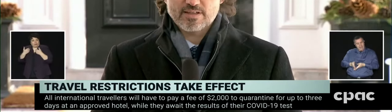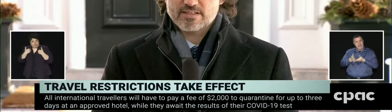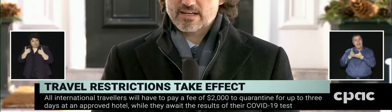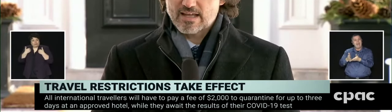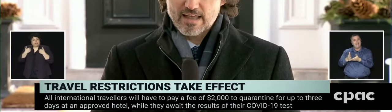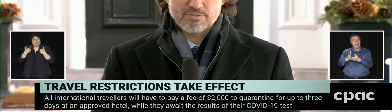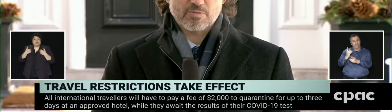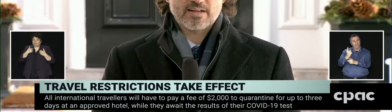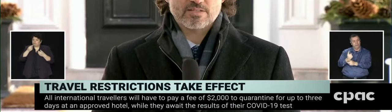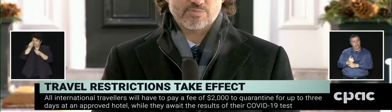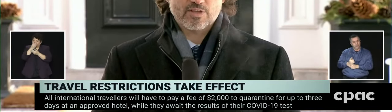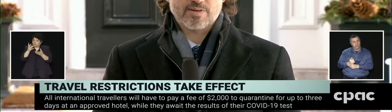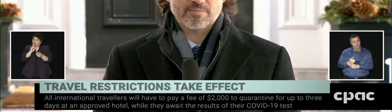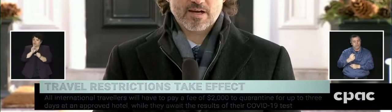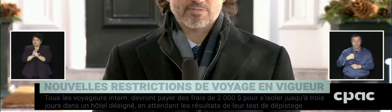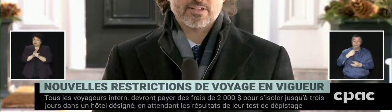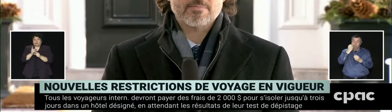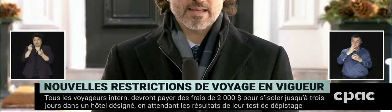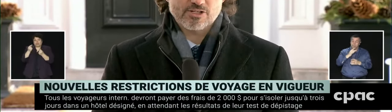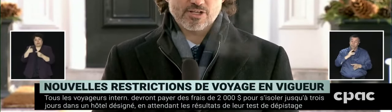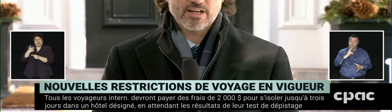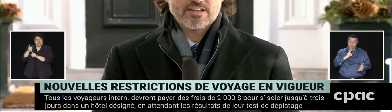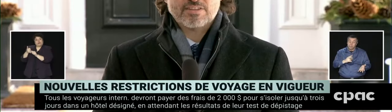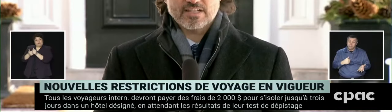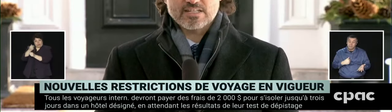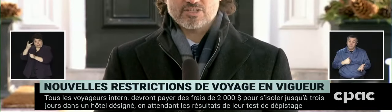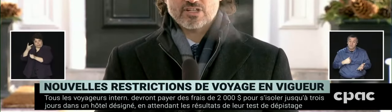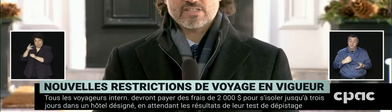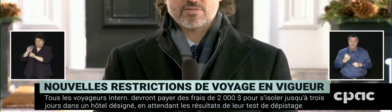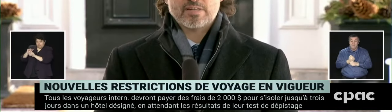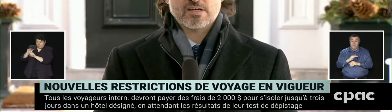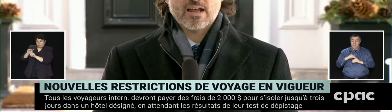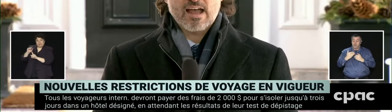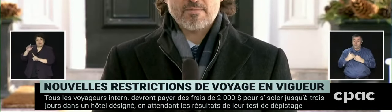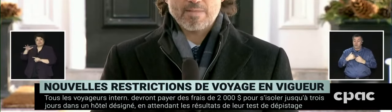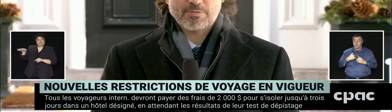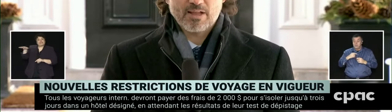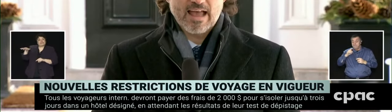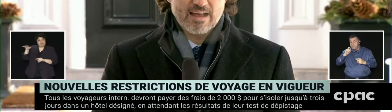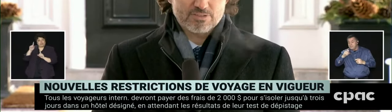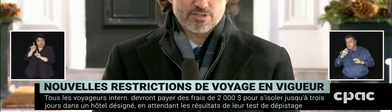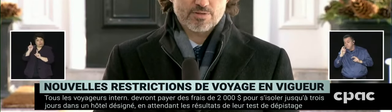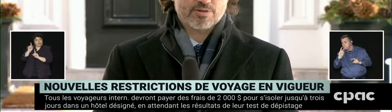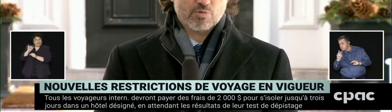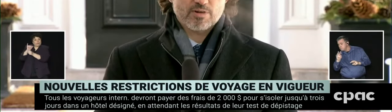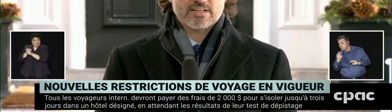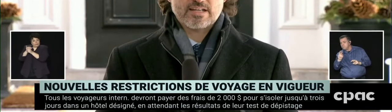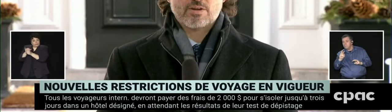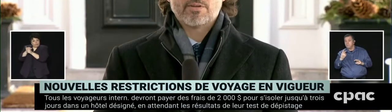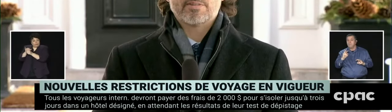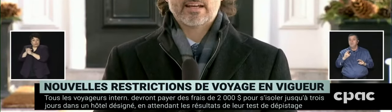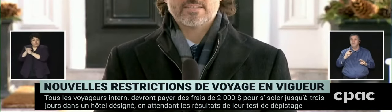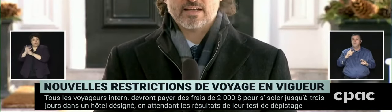you that everyone is following up carefully to make sure that the conditions in which people have to do their